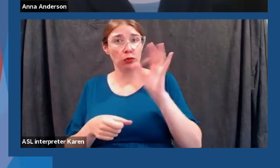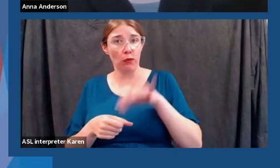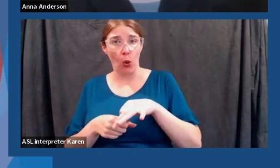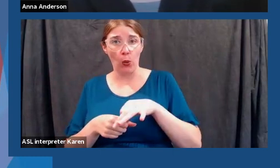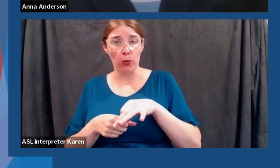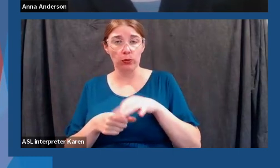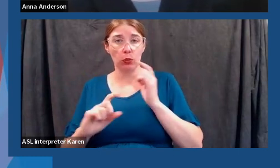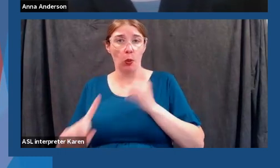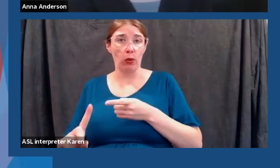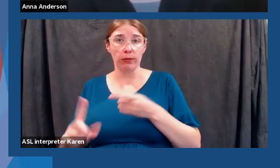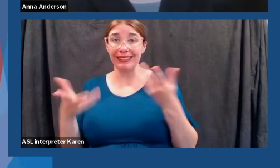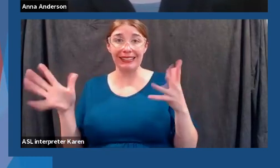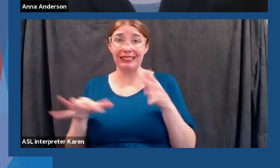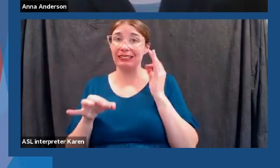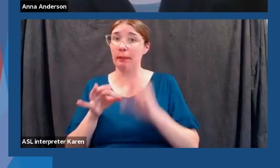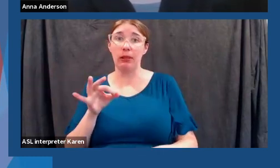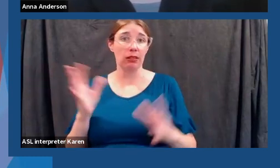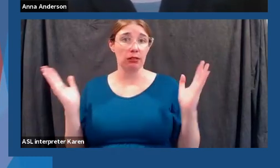simple. Next.